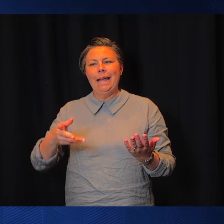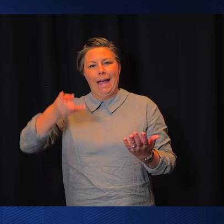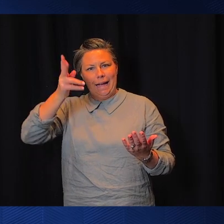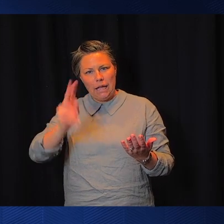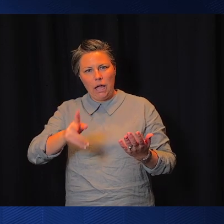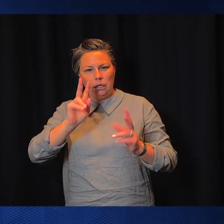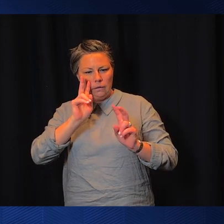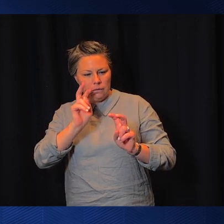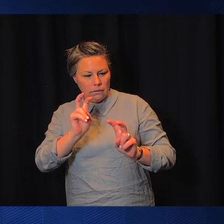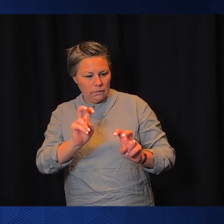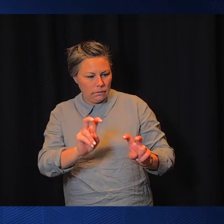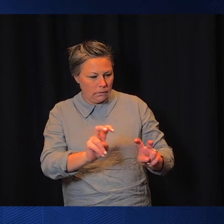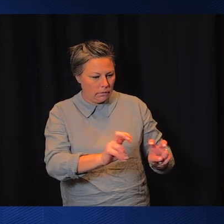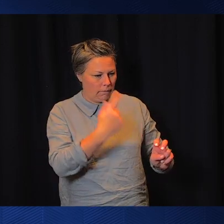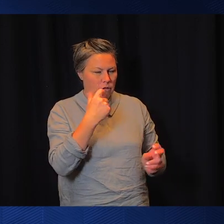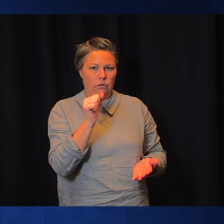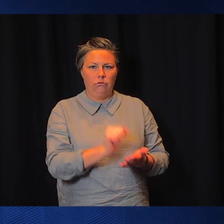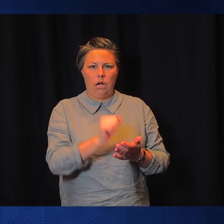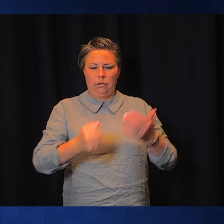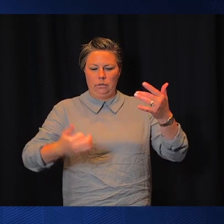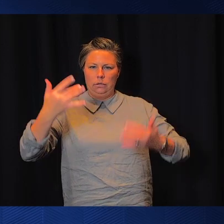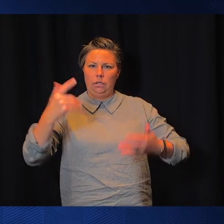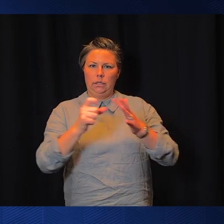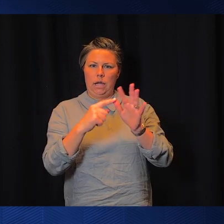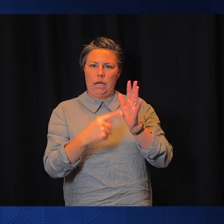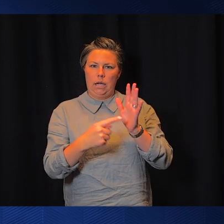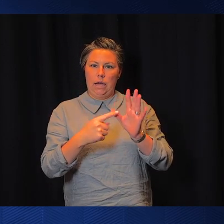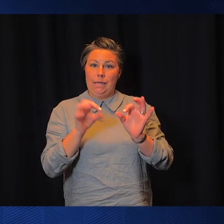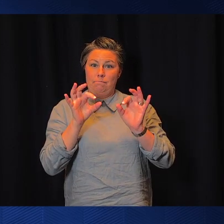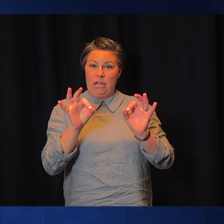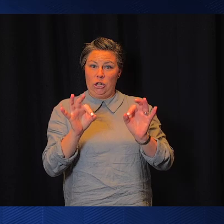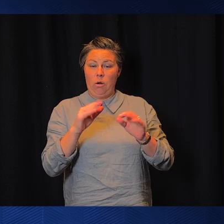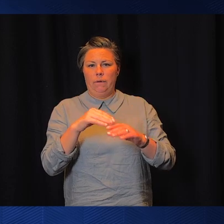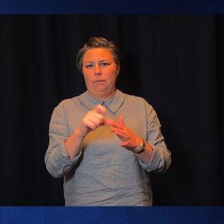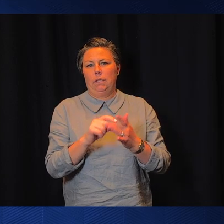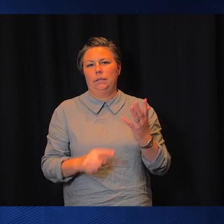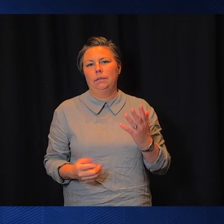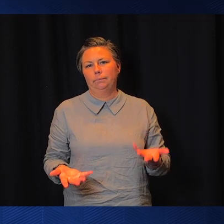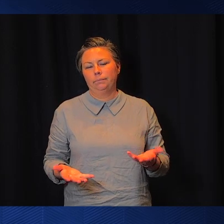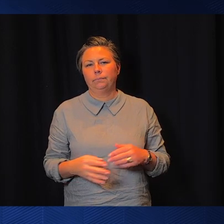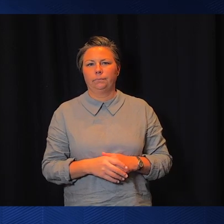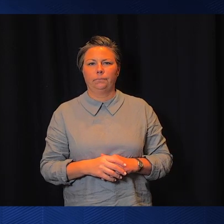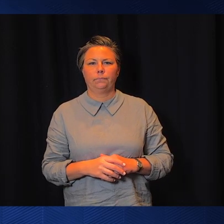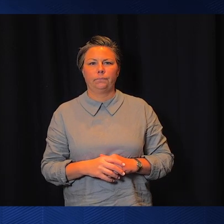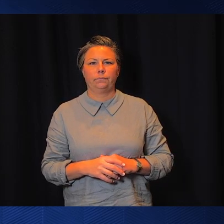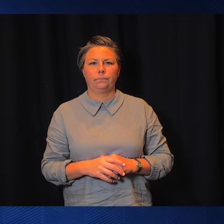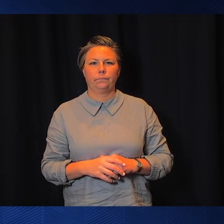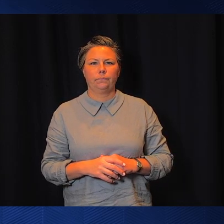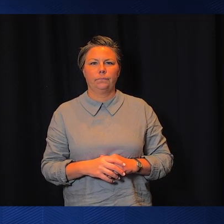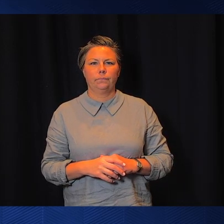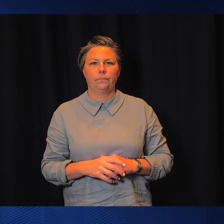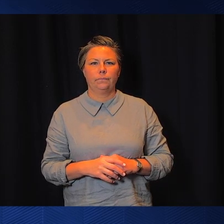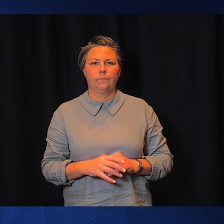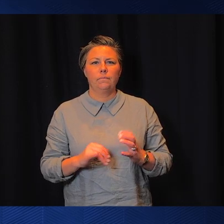to capture all the data of the persons with disabilities in our community. So that practical